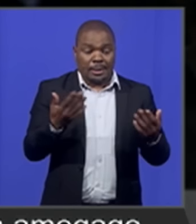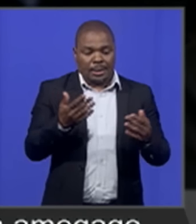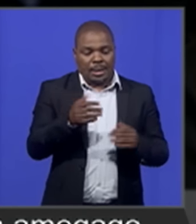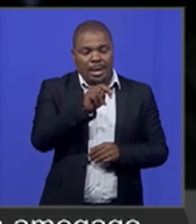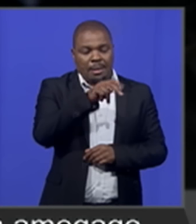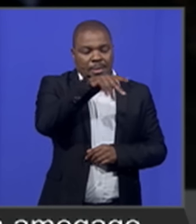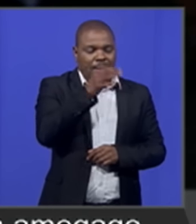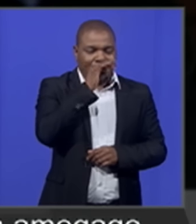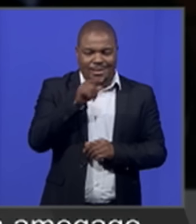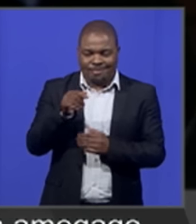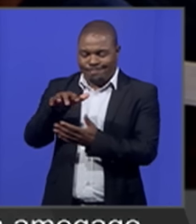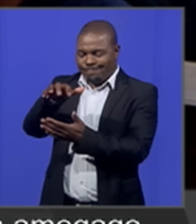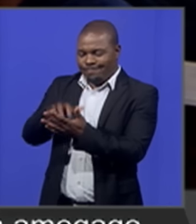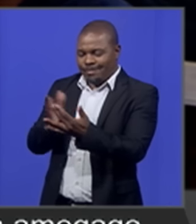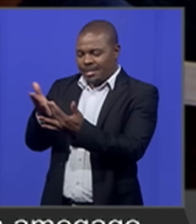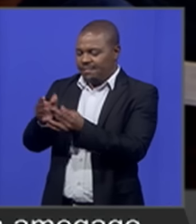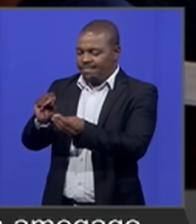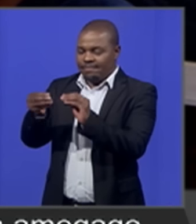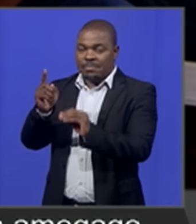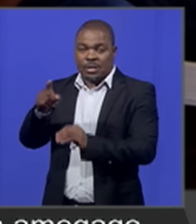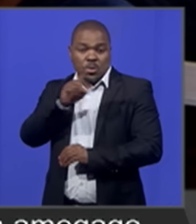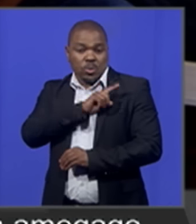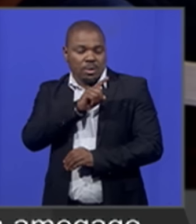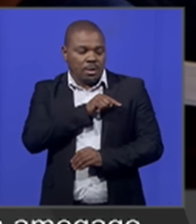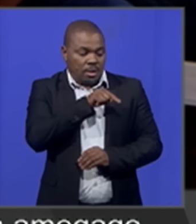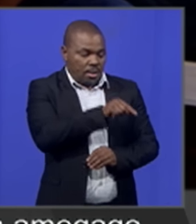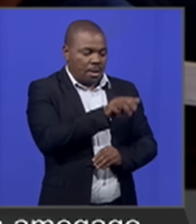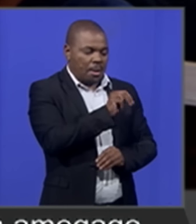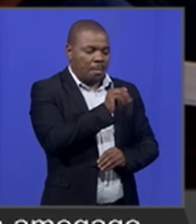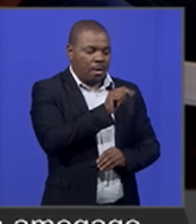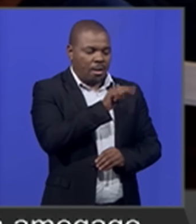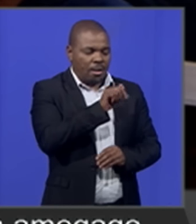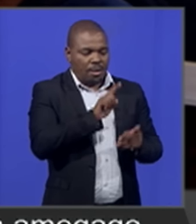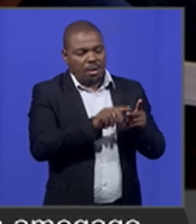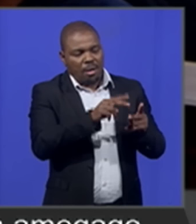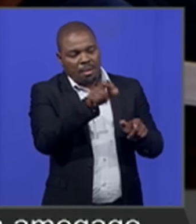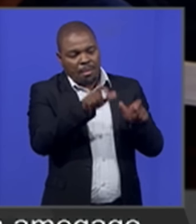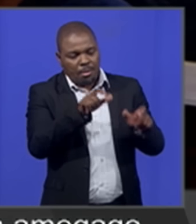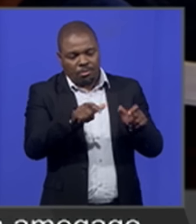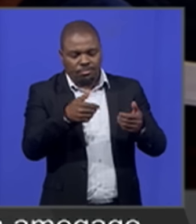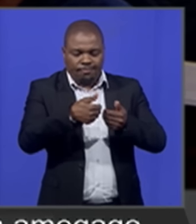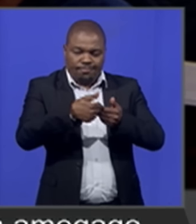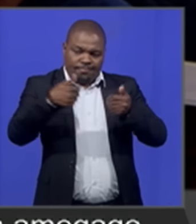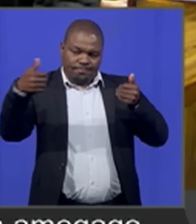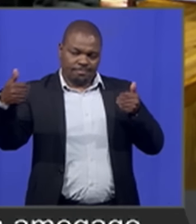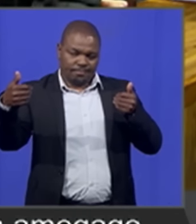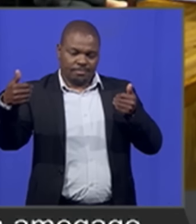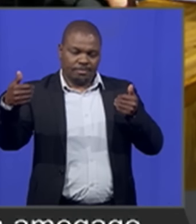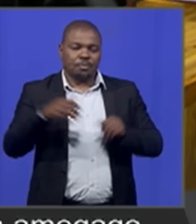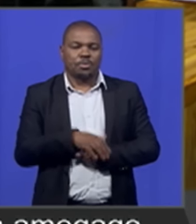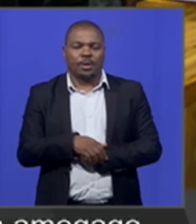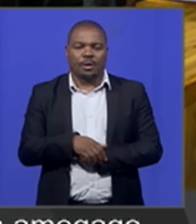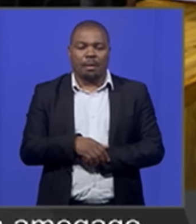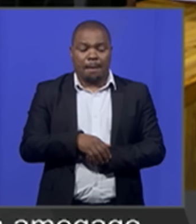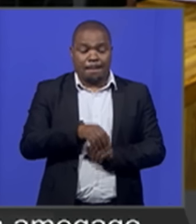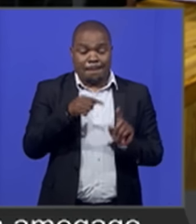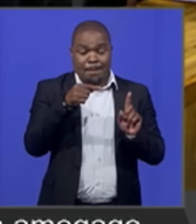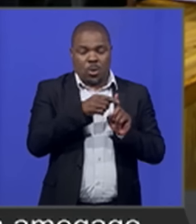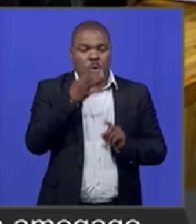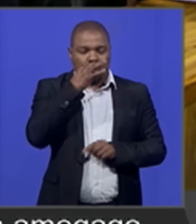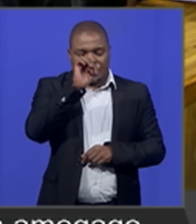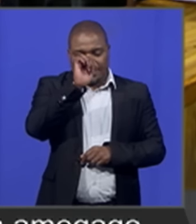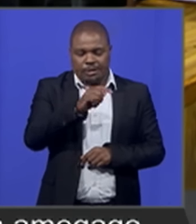ke go fetola go latela go aroganya ga molato wa Vusmusi Cat Matlala le ba latofatšwa ka yena molatong wa bona. Matlala o ipone molato